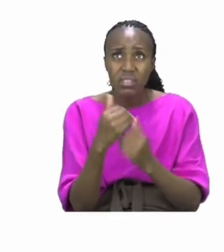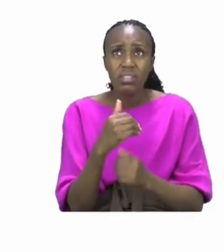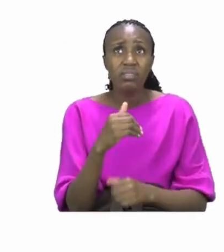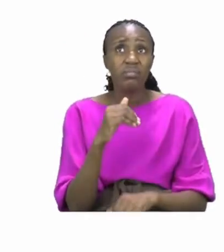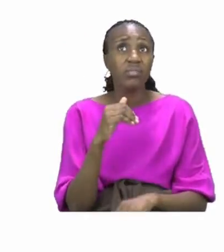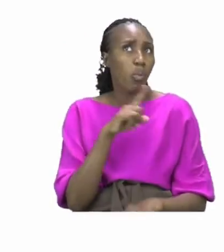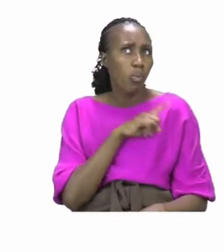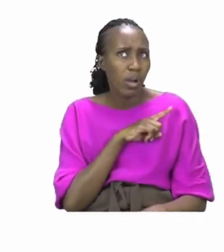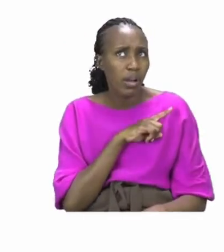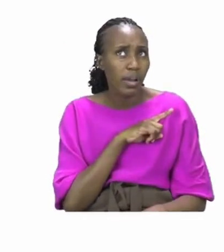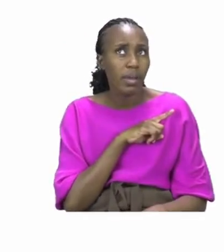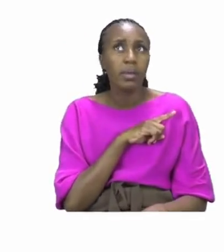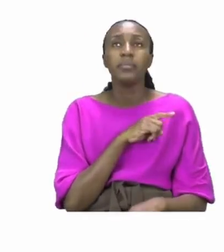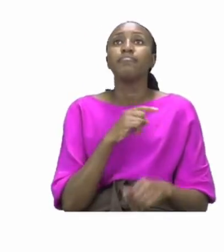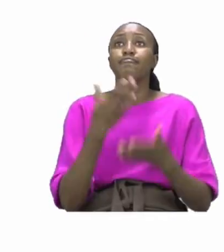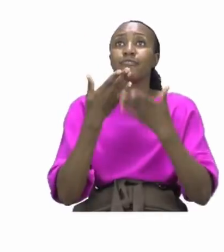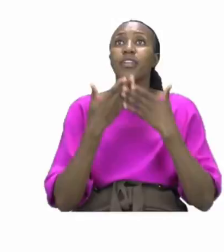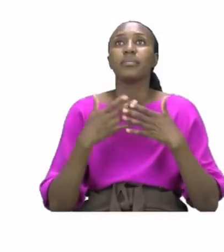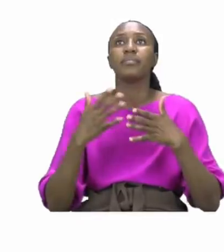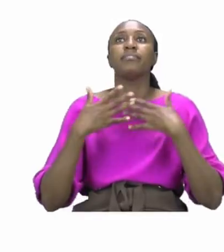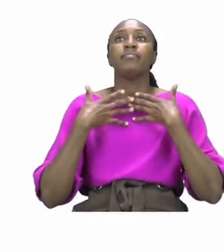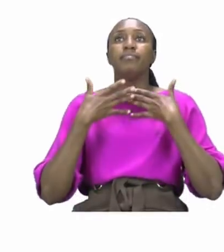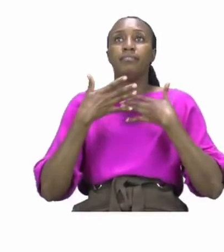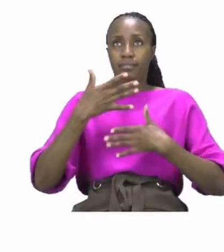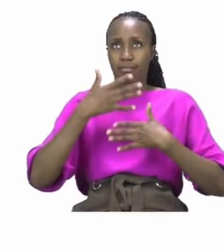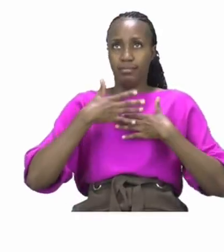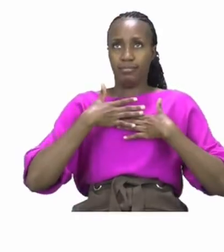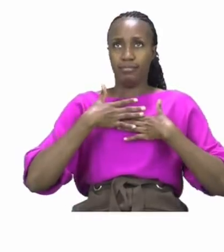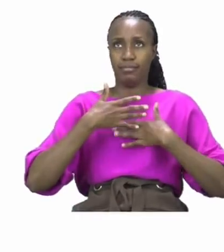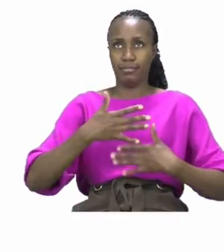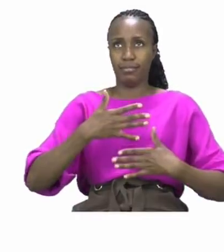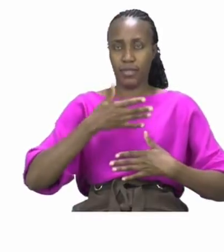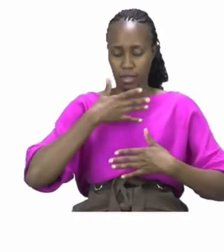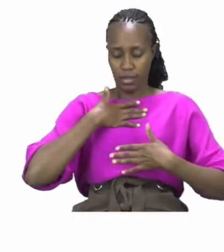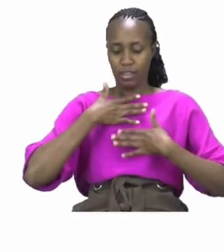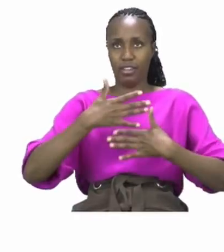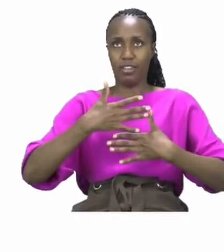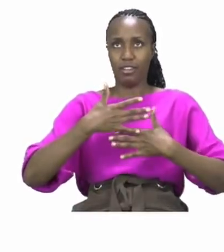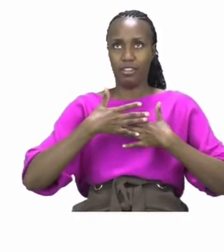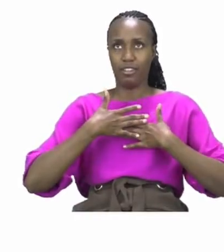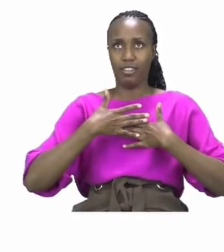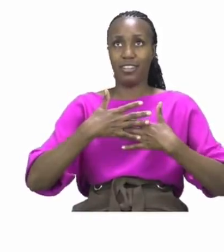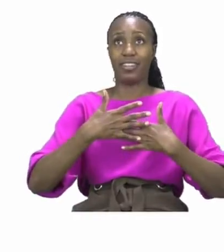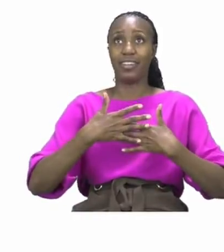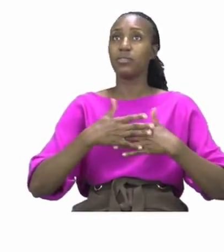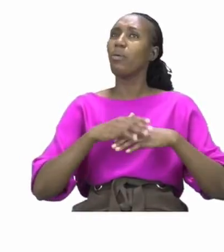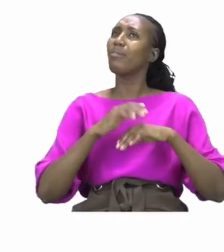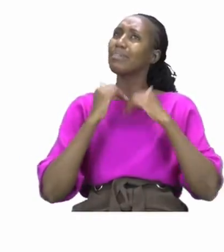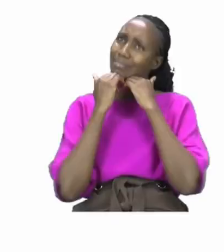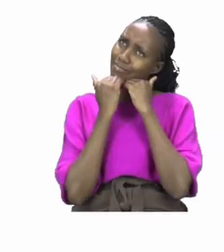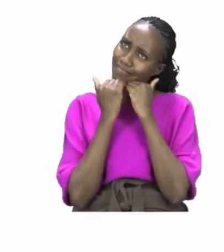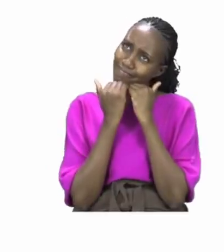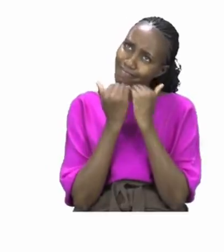nice, clean air to breathe in. So, if we're going to take care of them, it needs to be something that